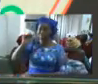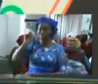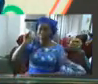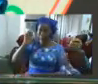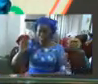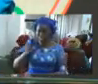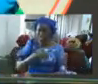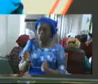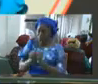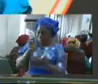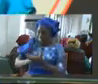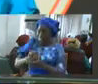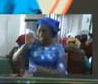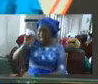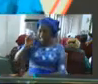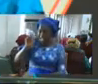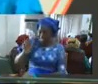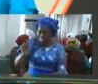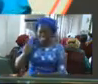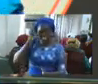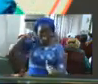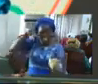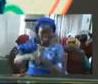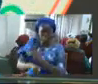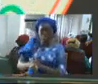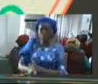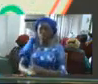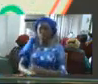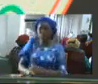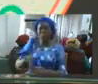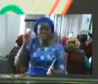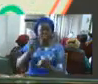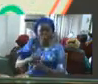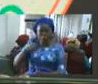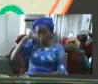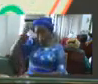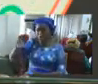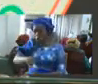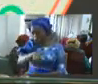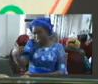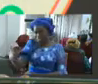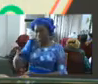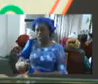1,000 men out of his enemies, and the rest of them fled.